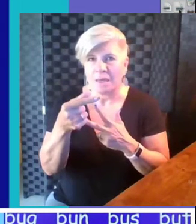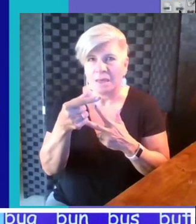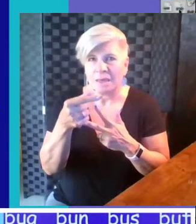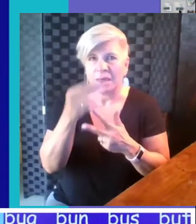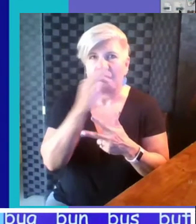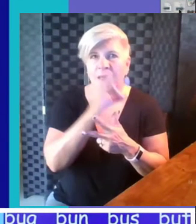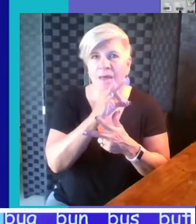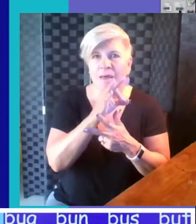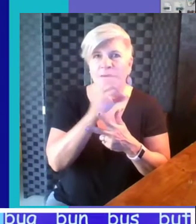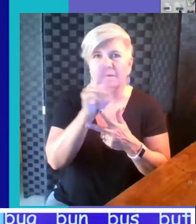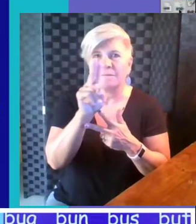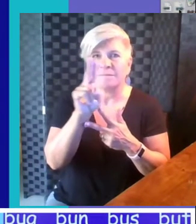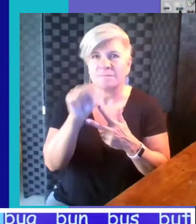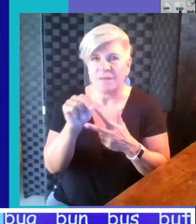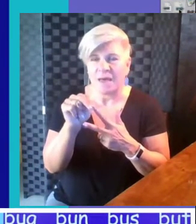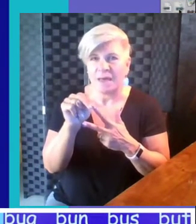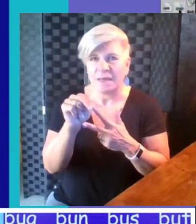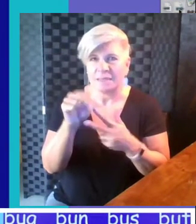d-ug,